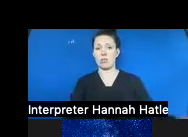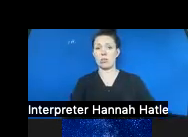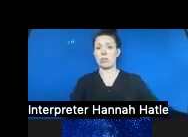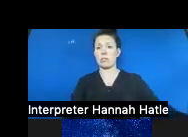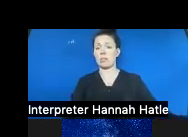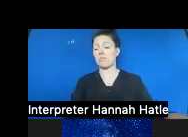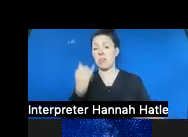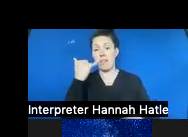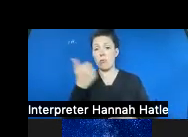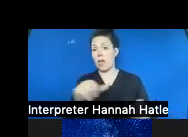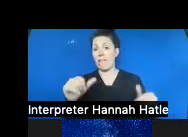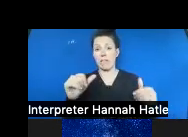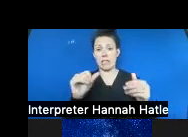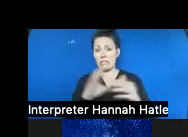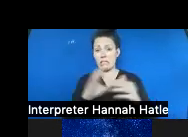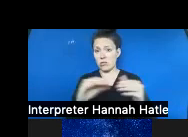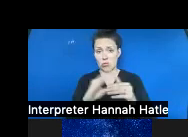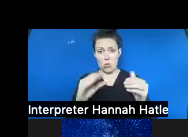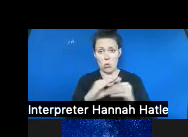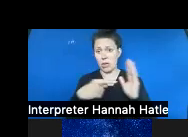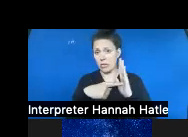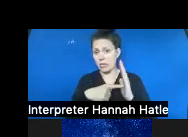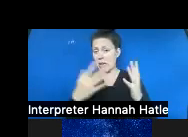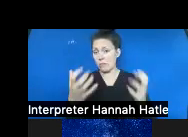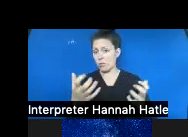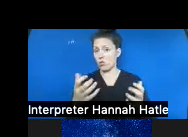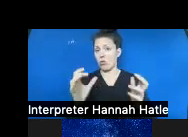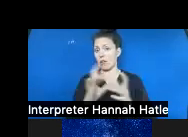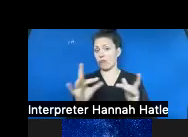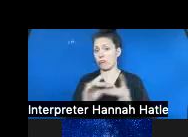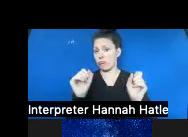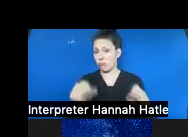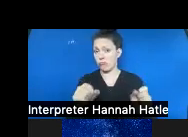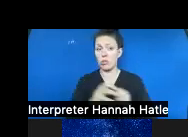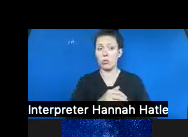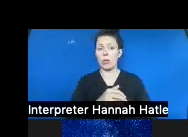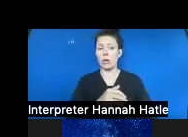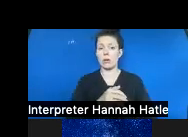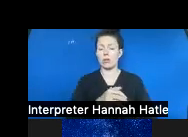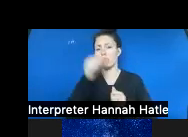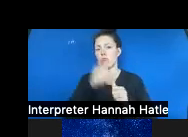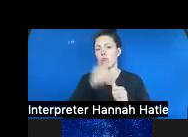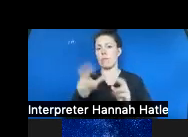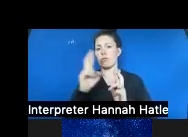tell, maintaining confidentiality and share with the group? Or anything like that?